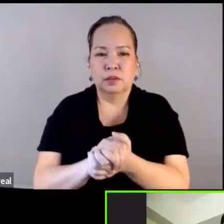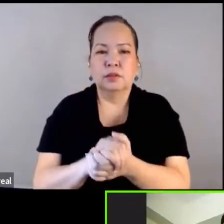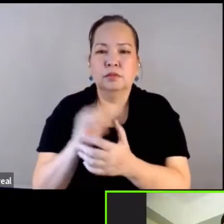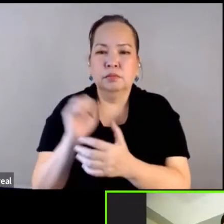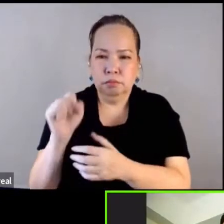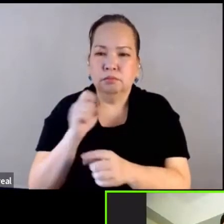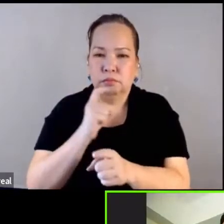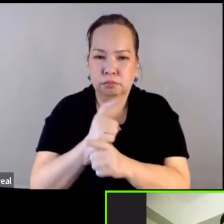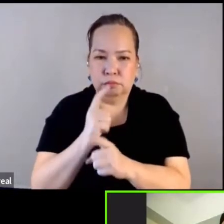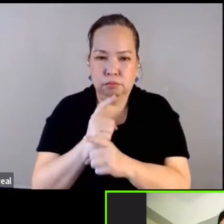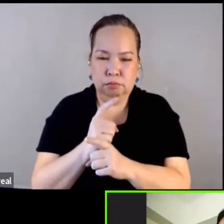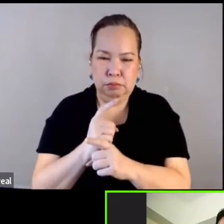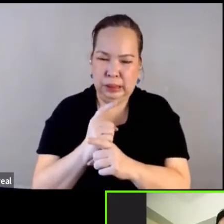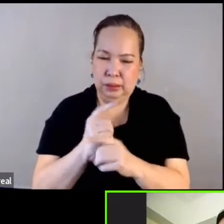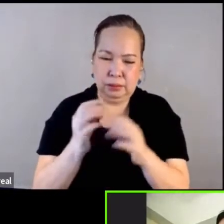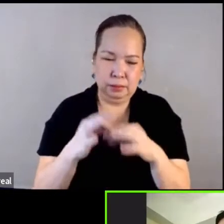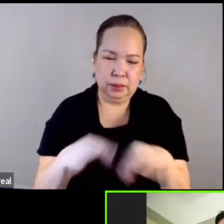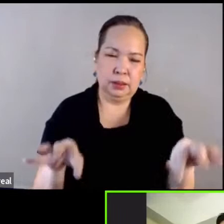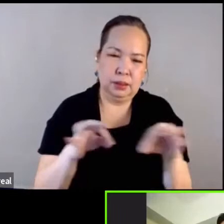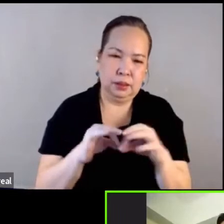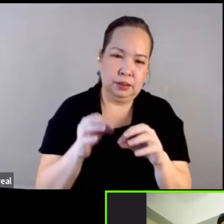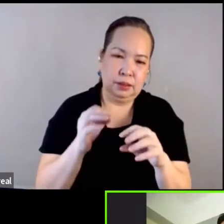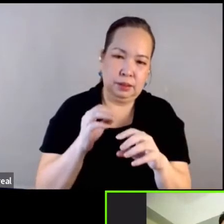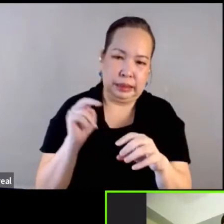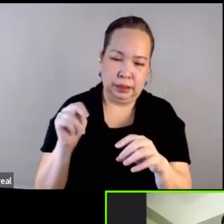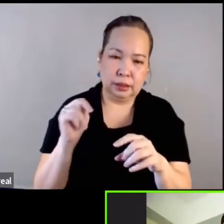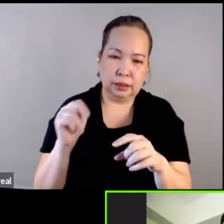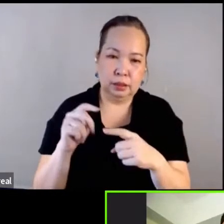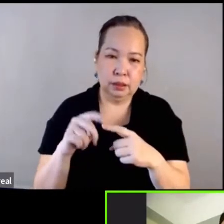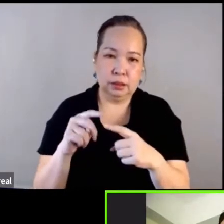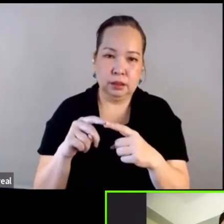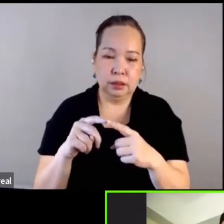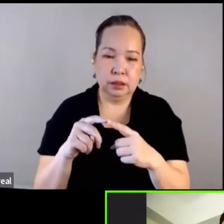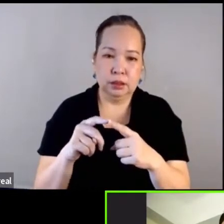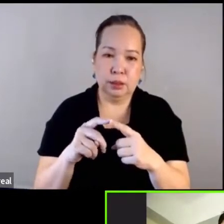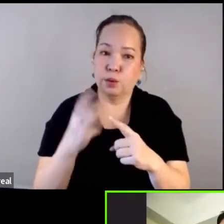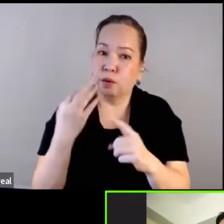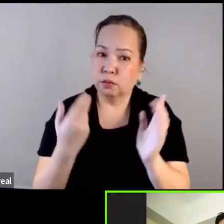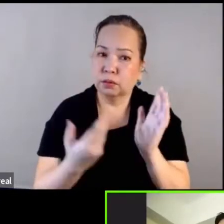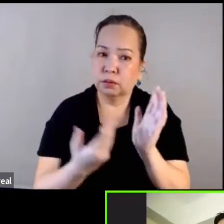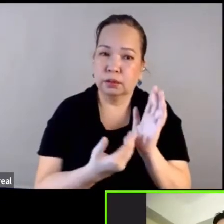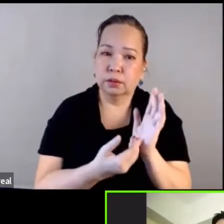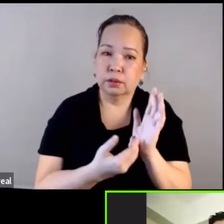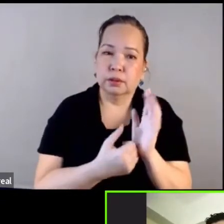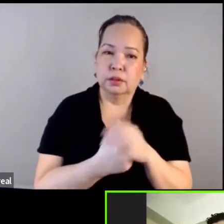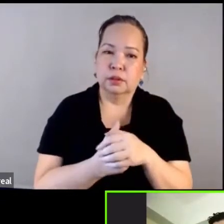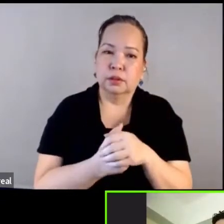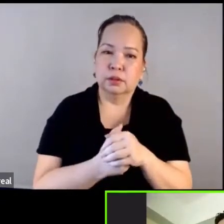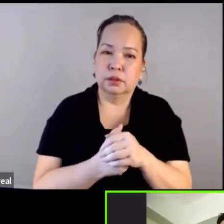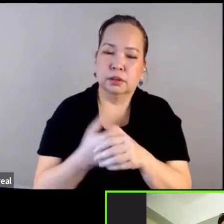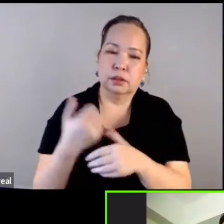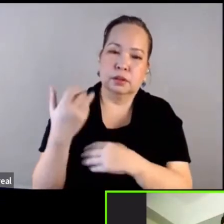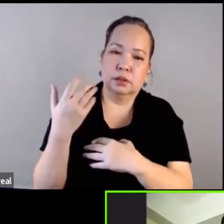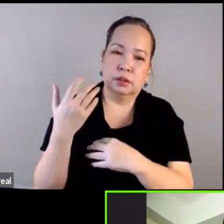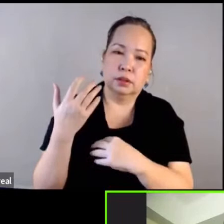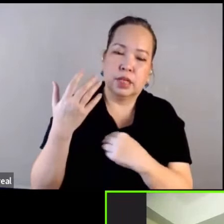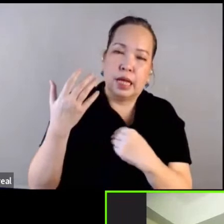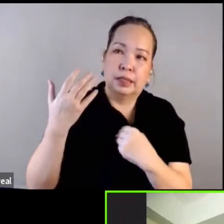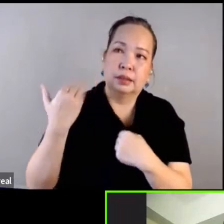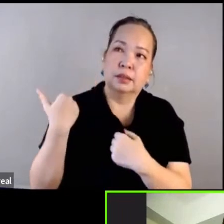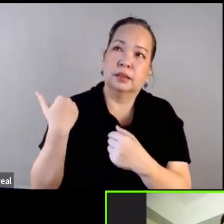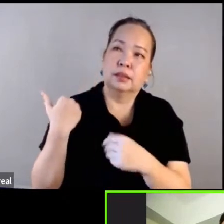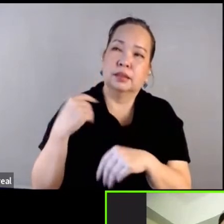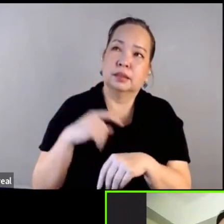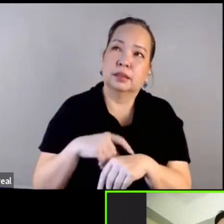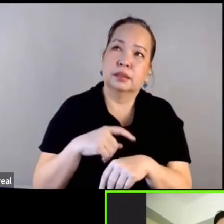pangangailangan ngayon, Mr. Chair and honorable members of this committee, no. Sa katunayan, Mr. Chair, no, ay nung nakaraong pandemya ay